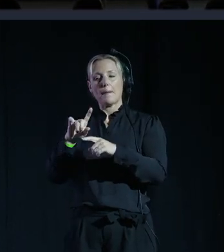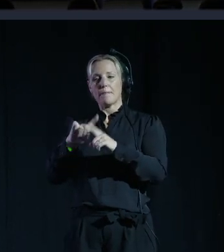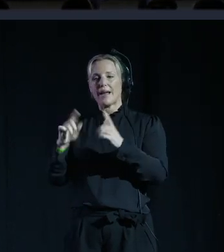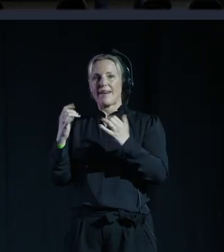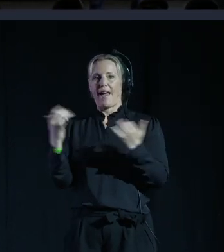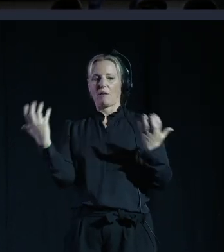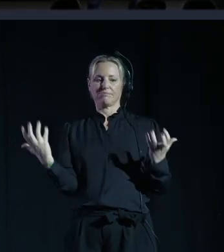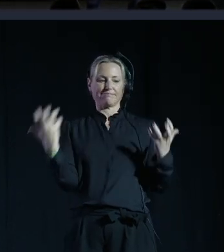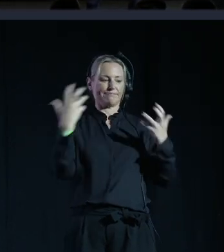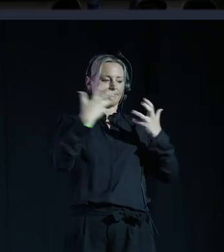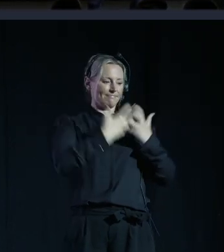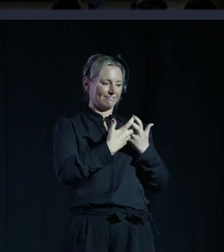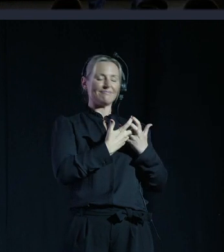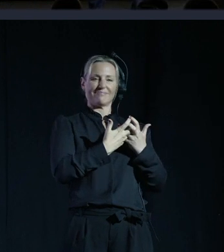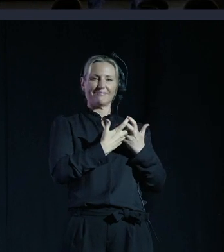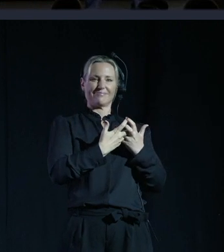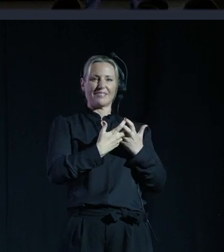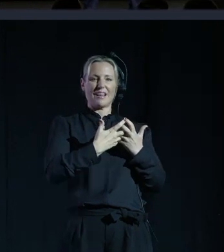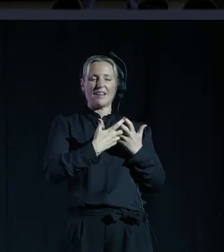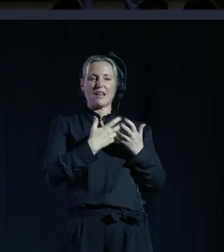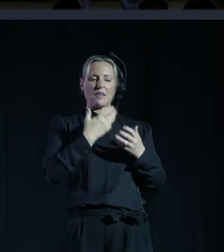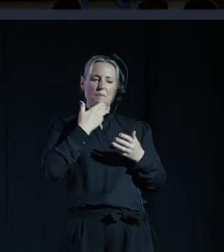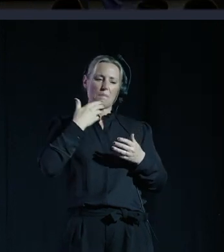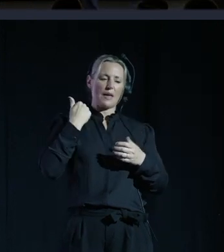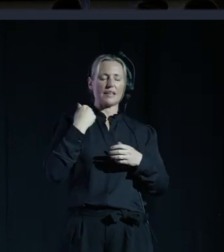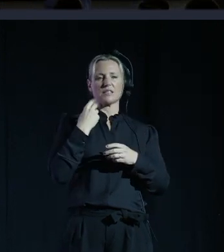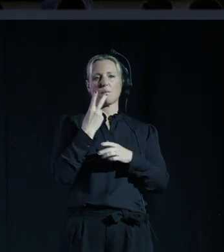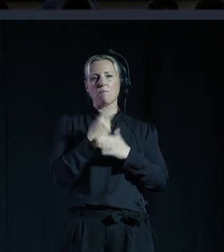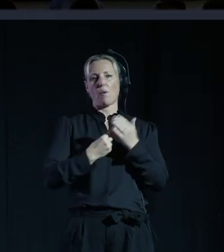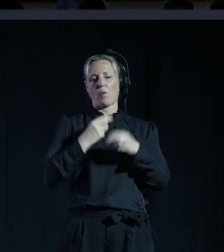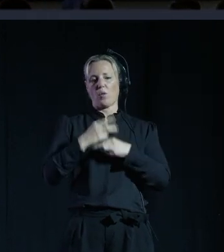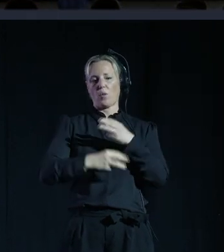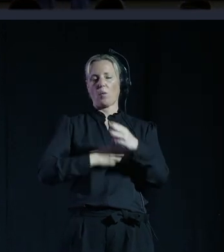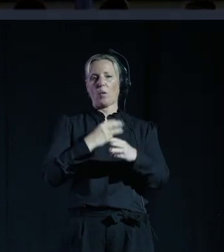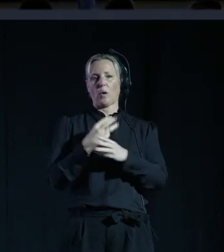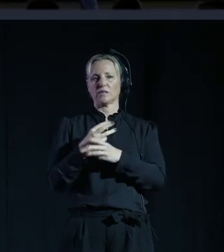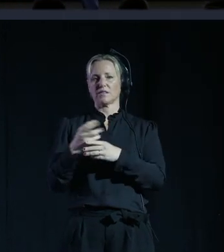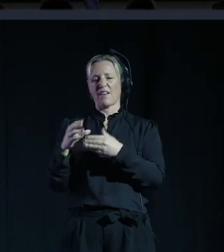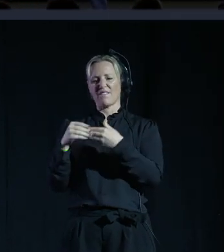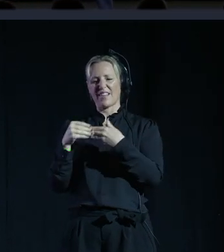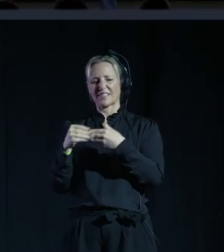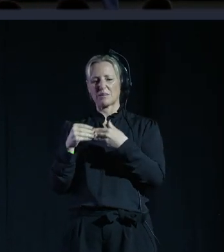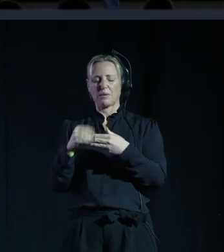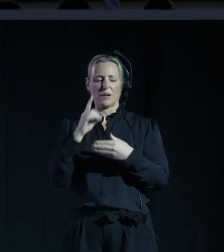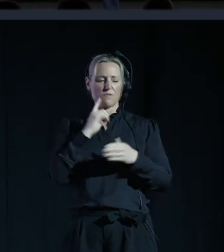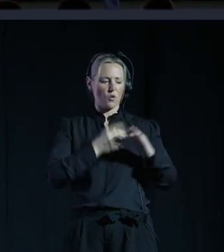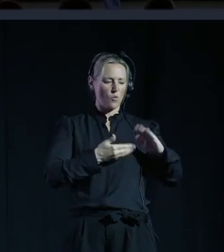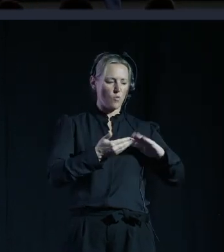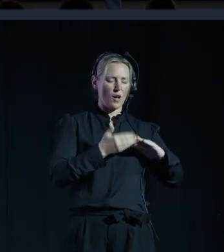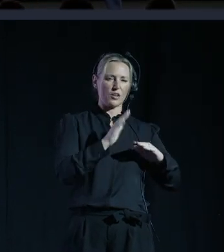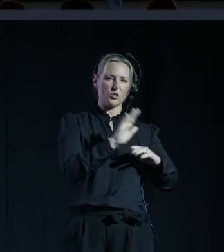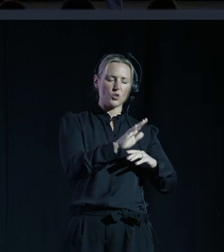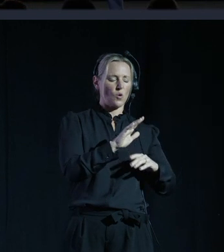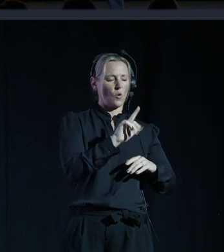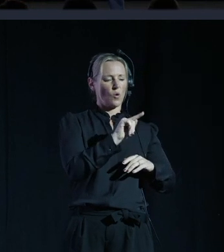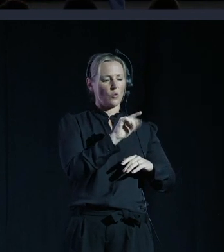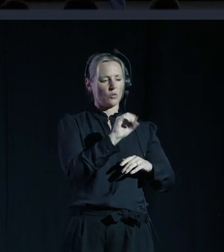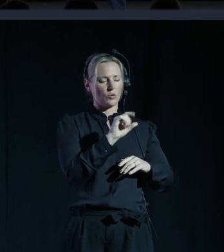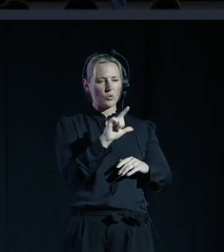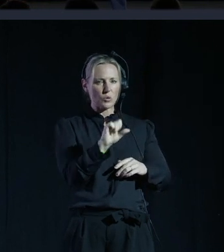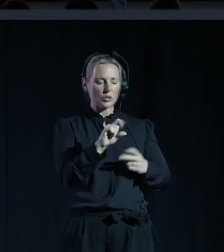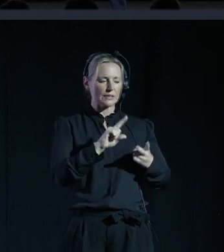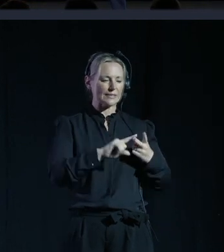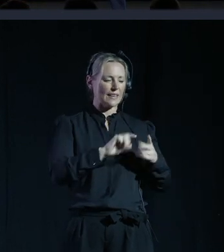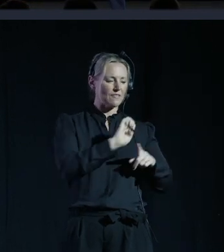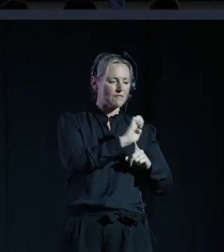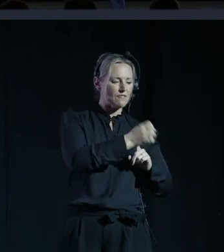both worlds, kind of the best of both worlds. You've got the flexibility that you need to run whatever tools you're running, and environments, code editors,